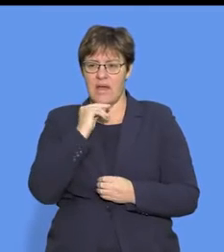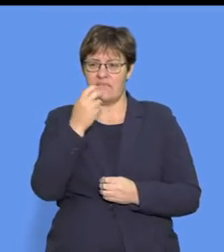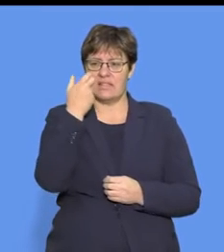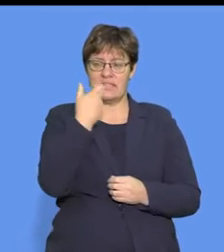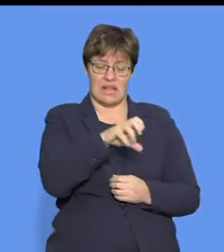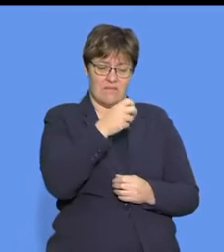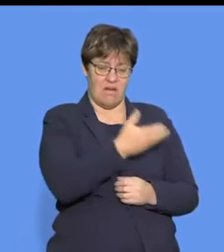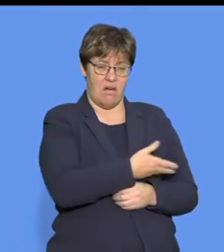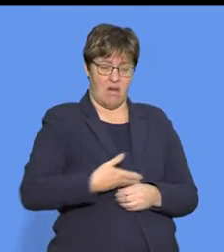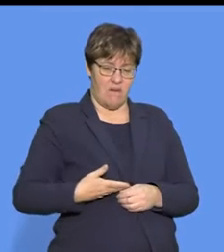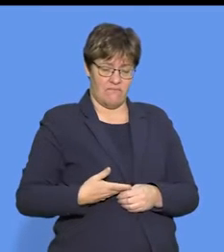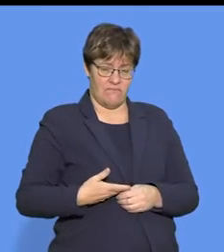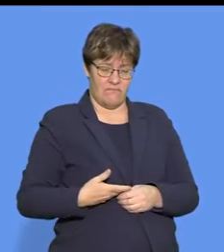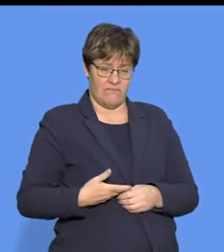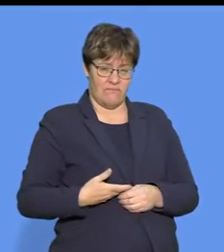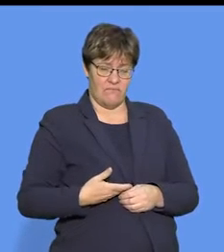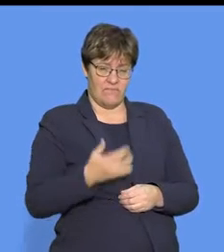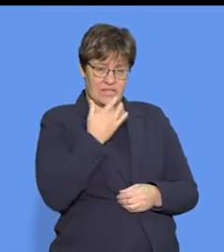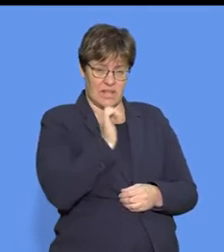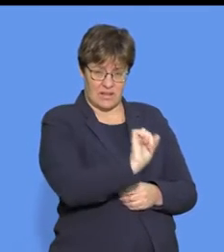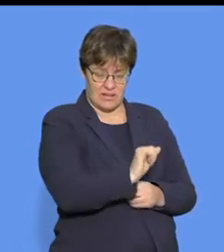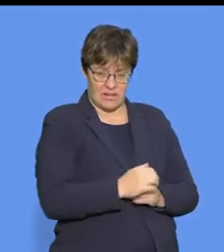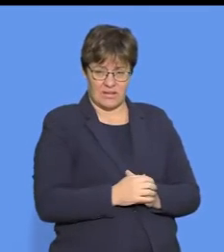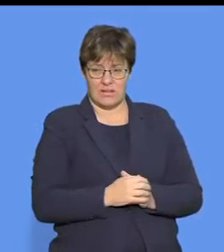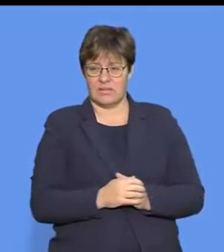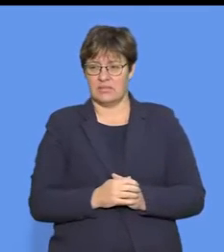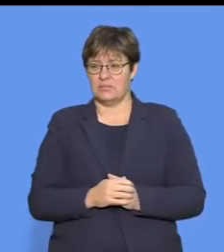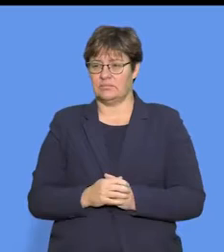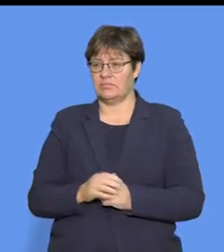got a silver half cell